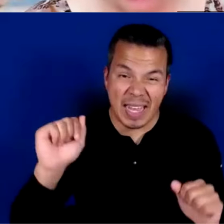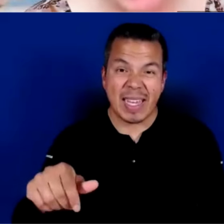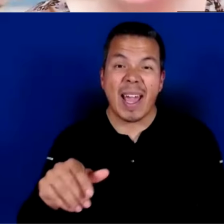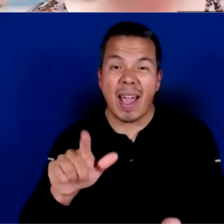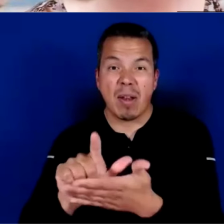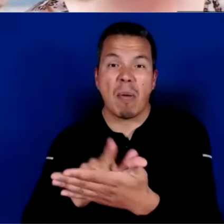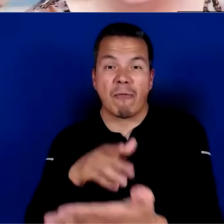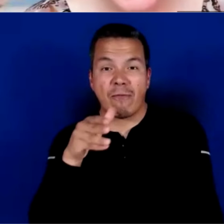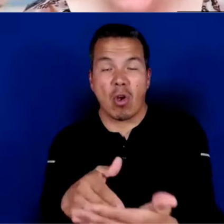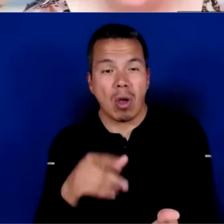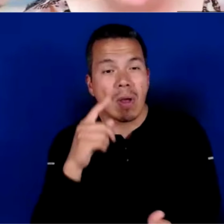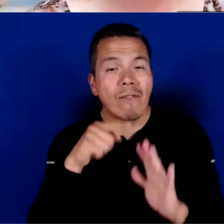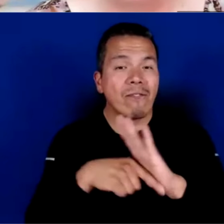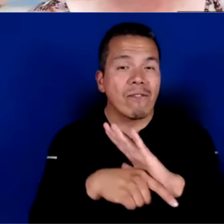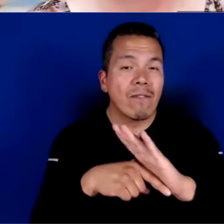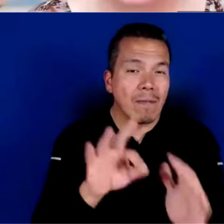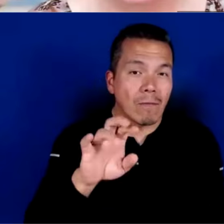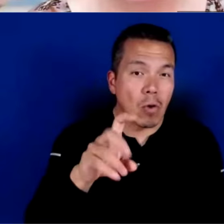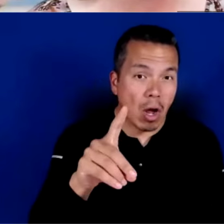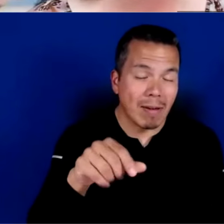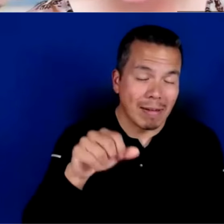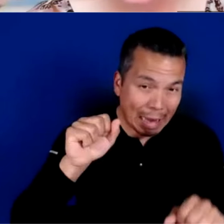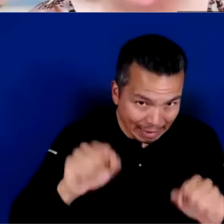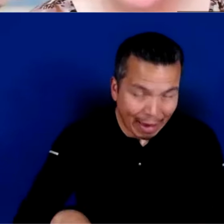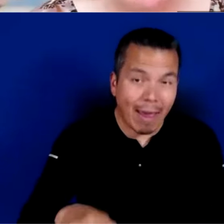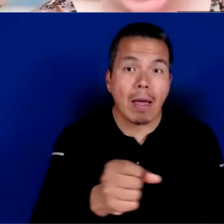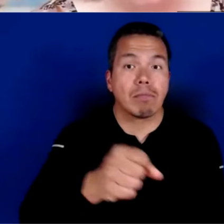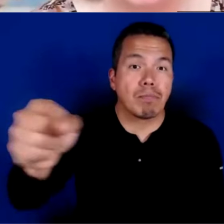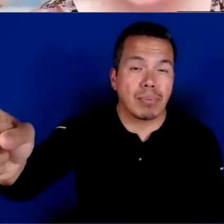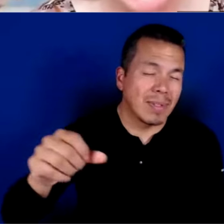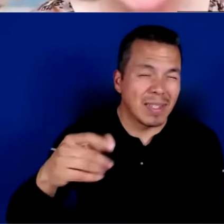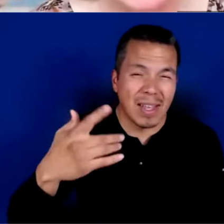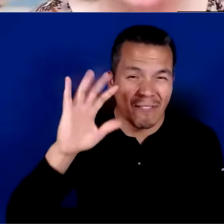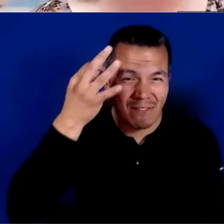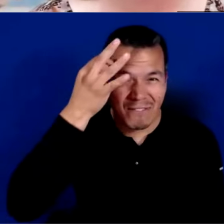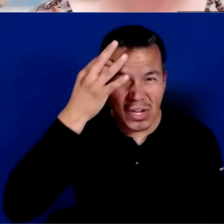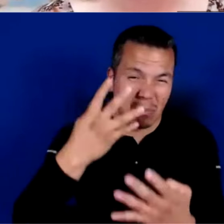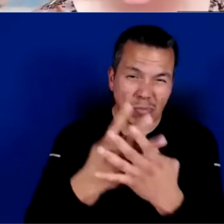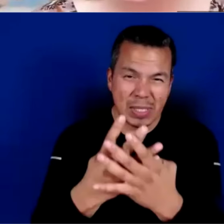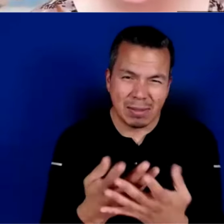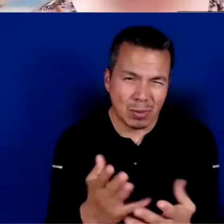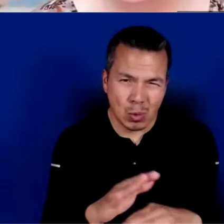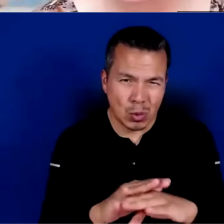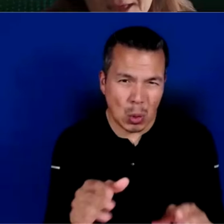for fraud and you can go to federal prison. So just don't do that. That's a bad idea.